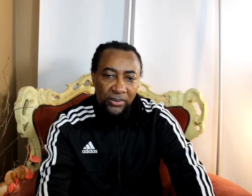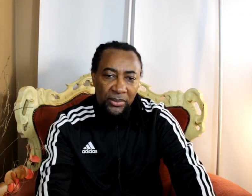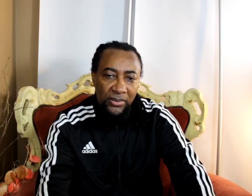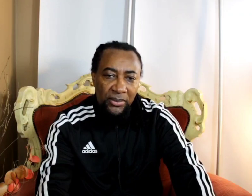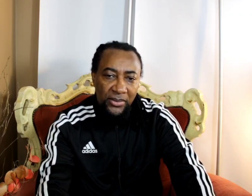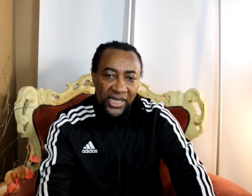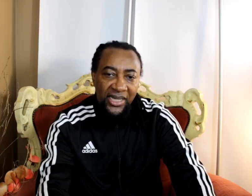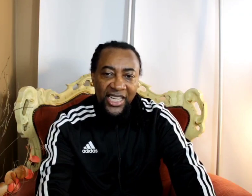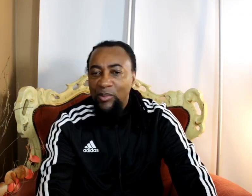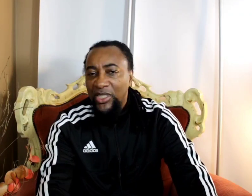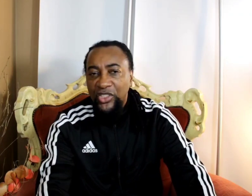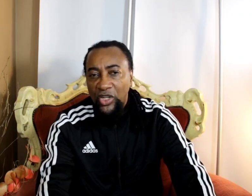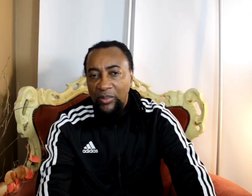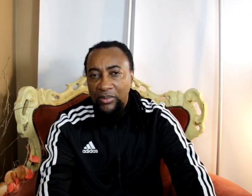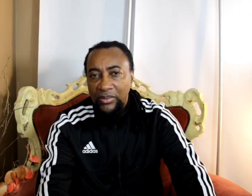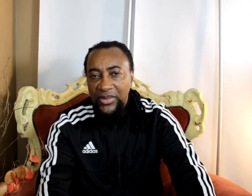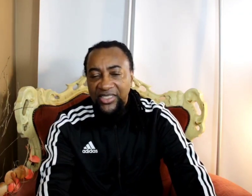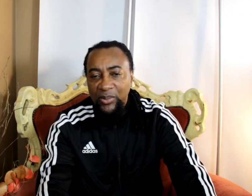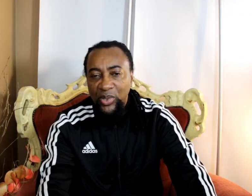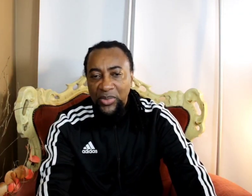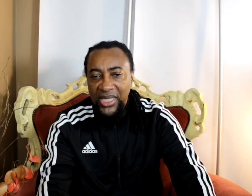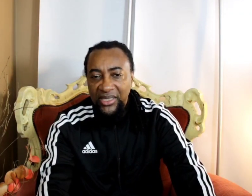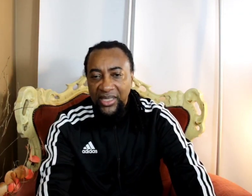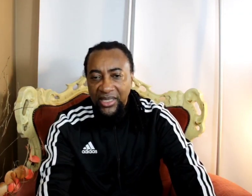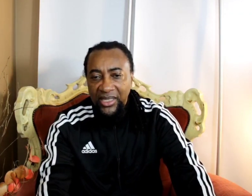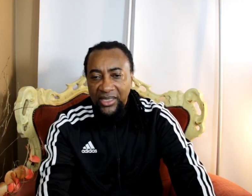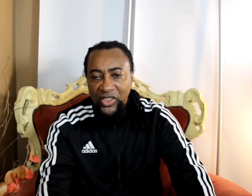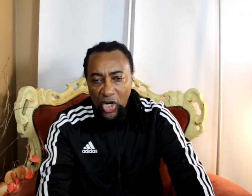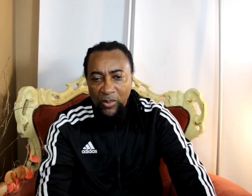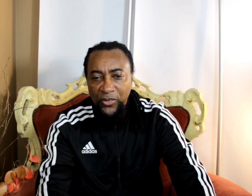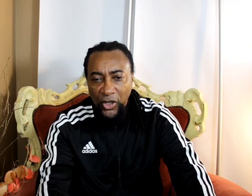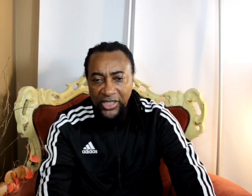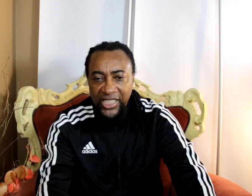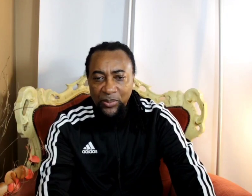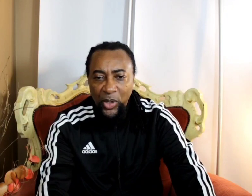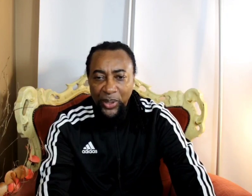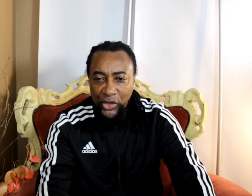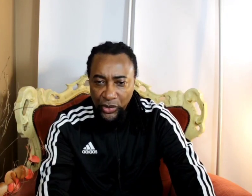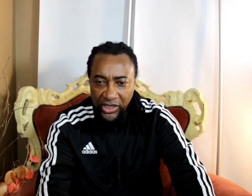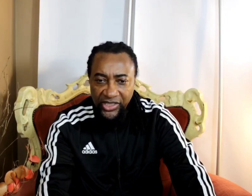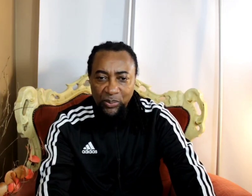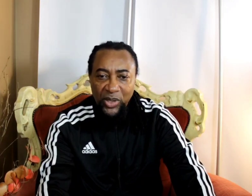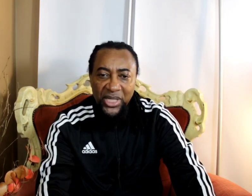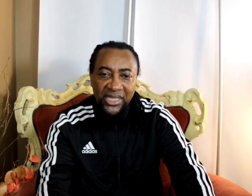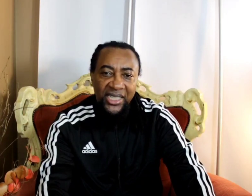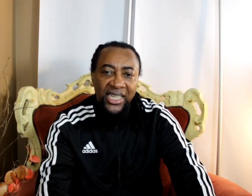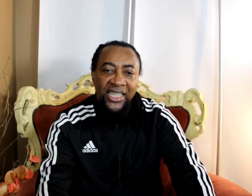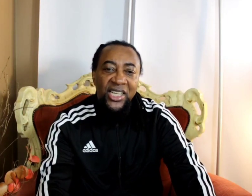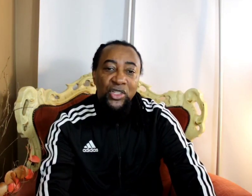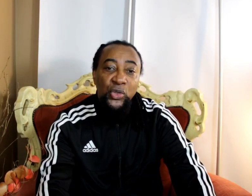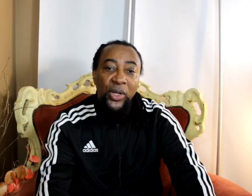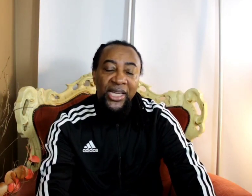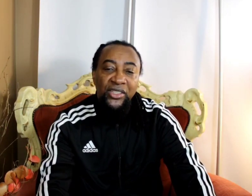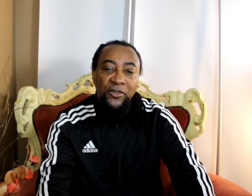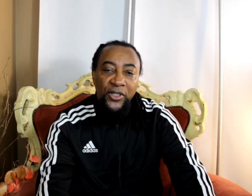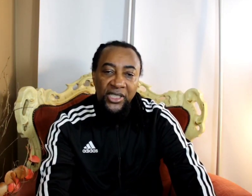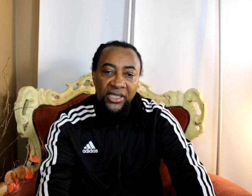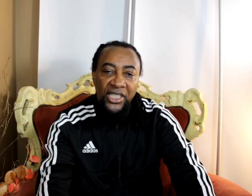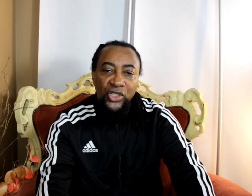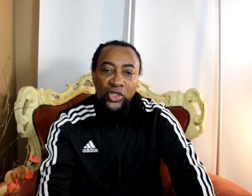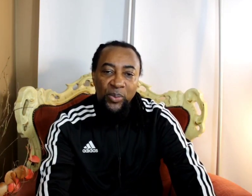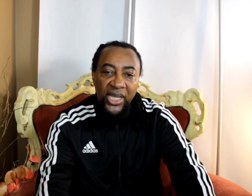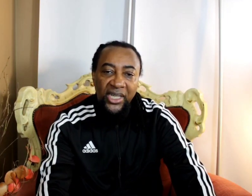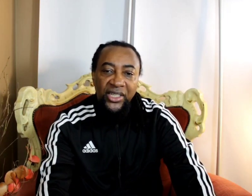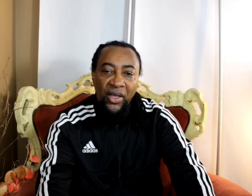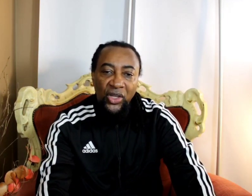loan. In layman's term, it simply means the term funded in perpetuity simply means that there is no end to the